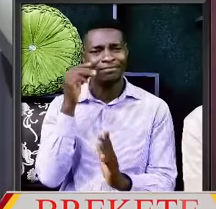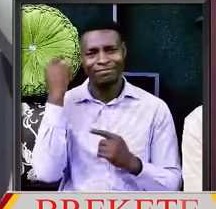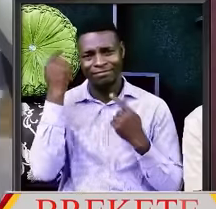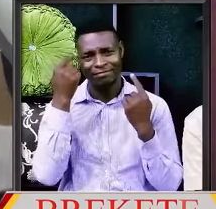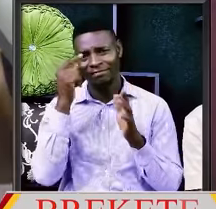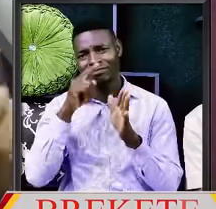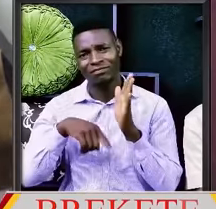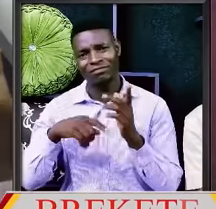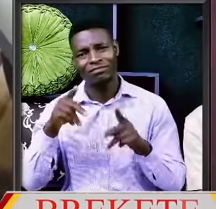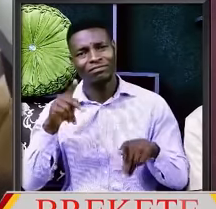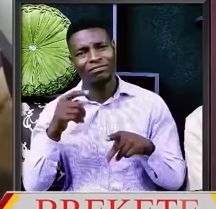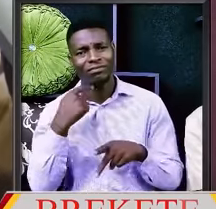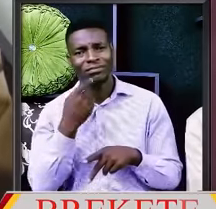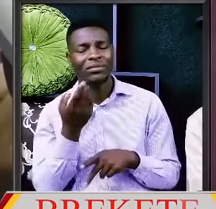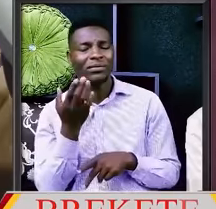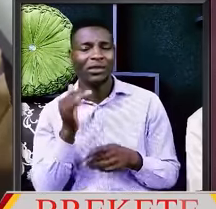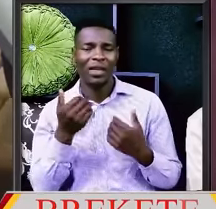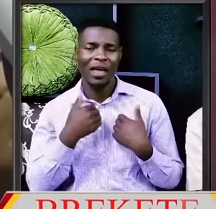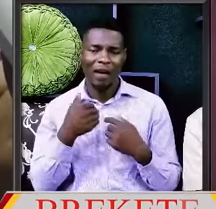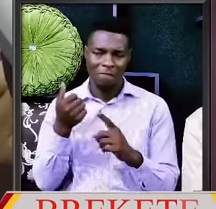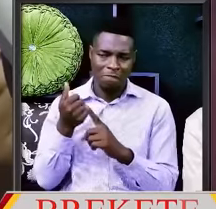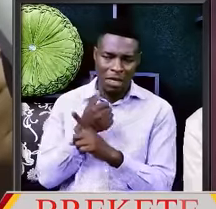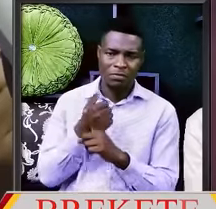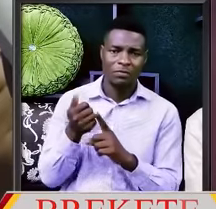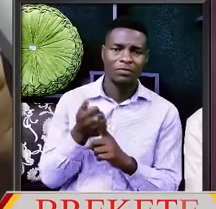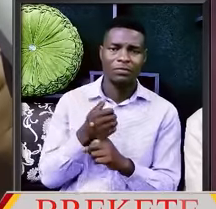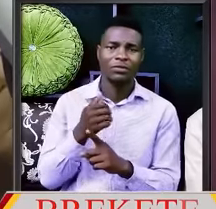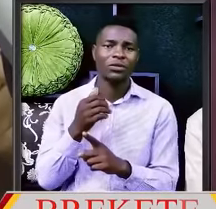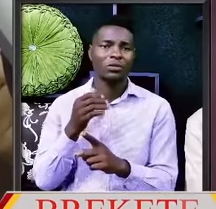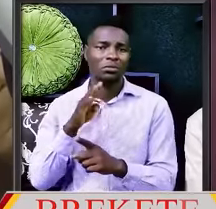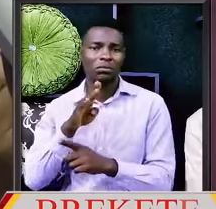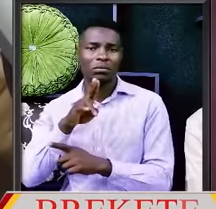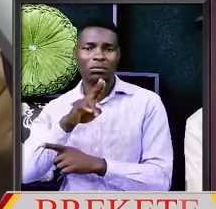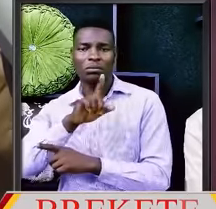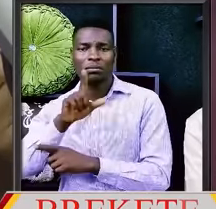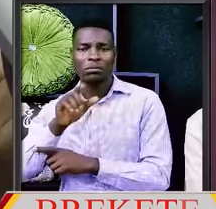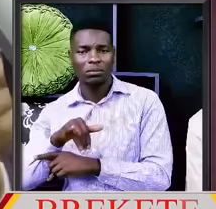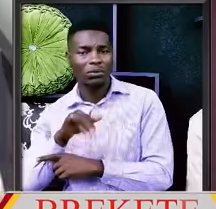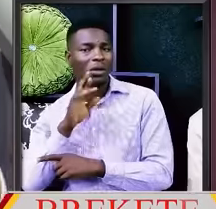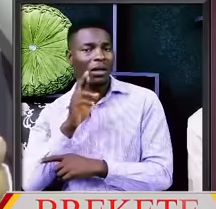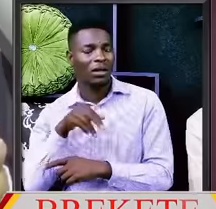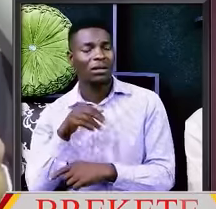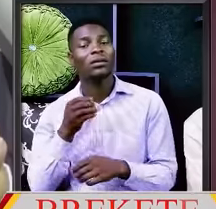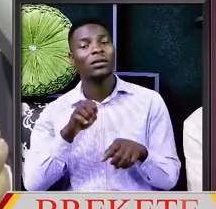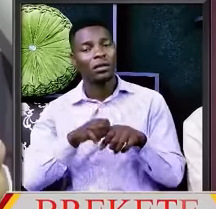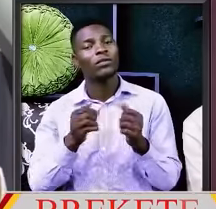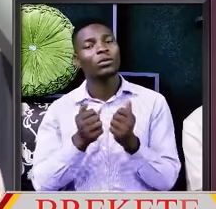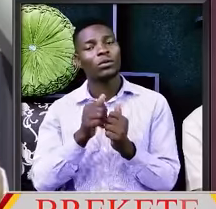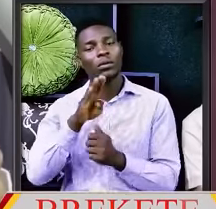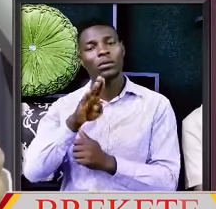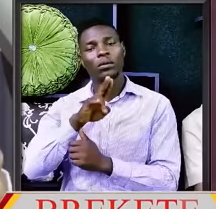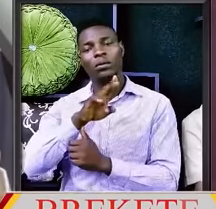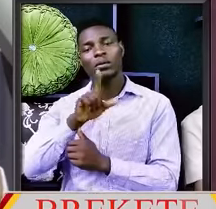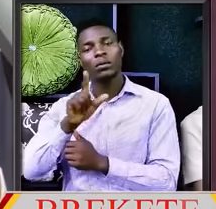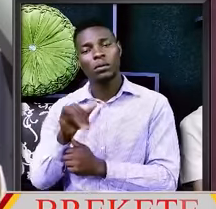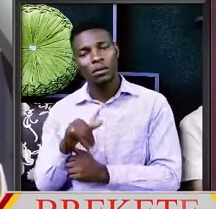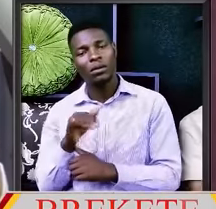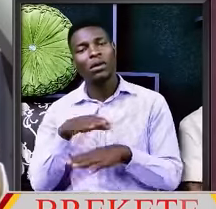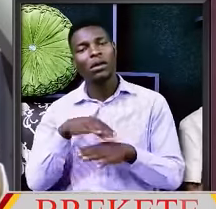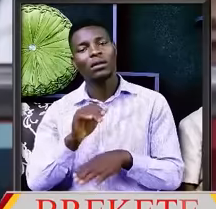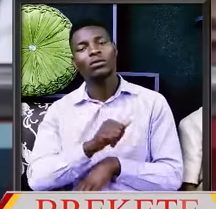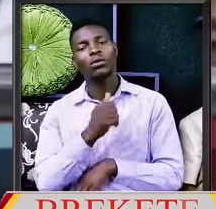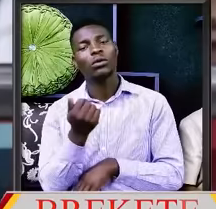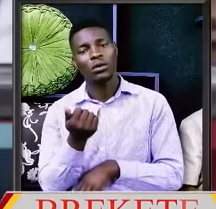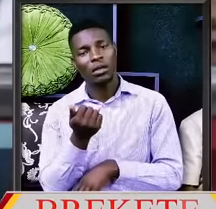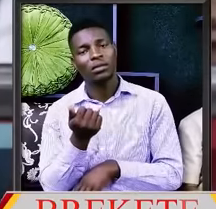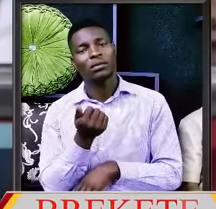waiting sir. People don't talk, say they don't bully her. Hello? But even the bully and the other things, if you can call her phone, let her tell you